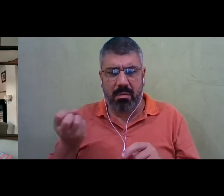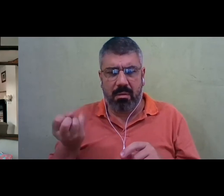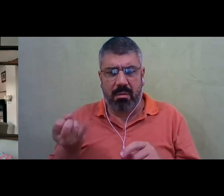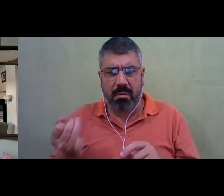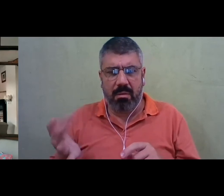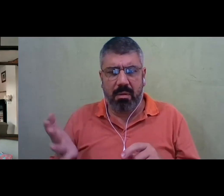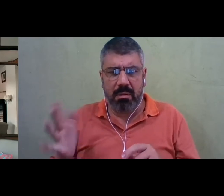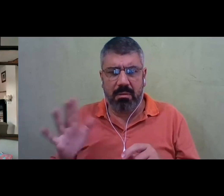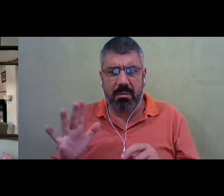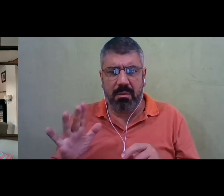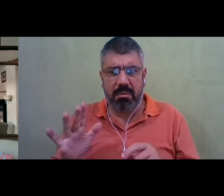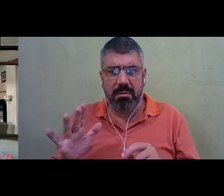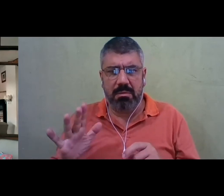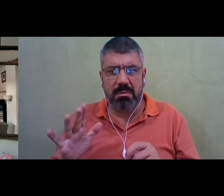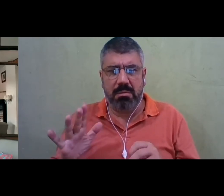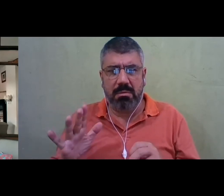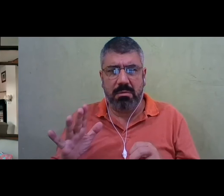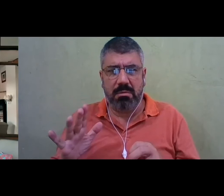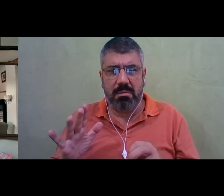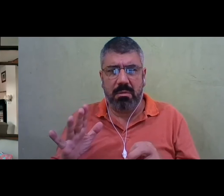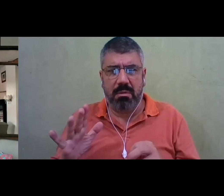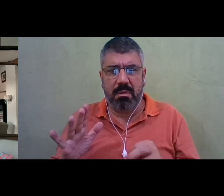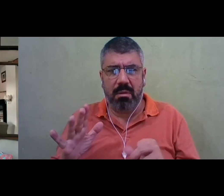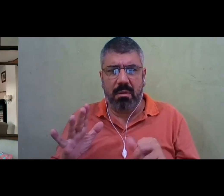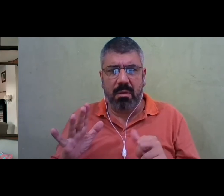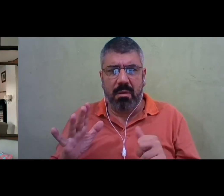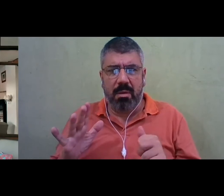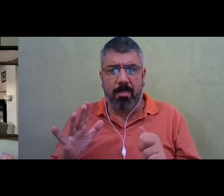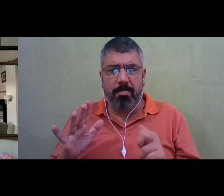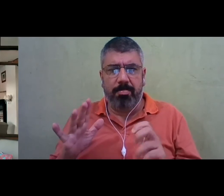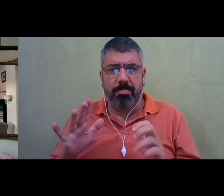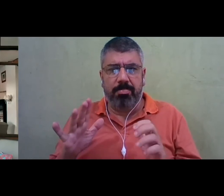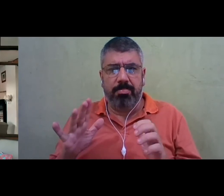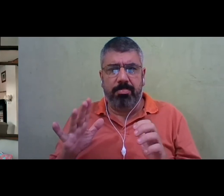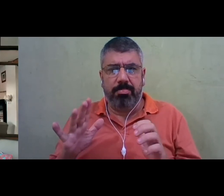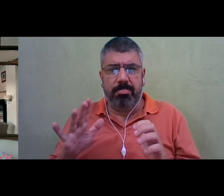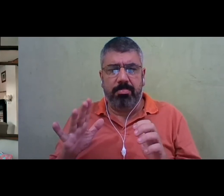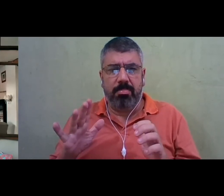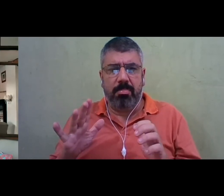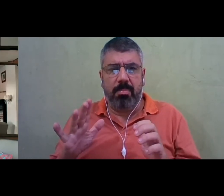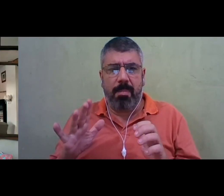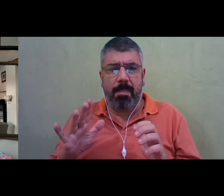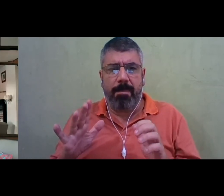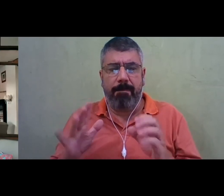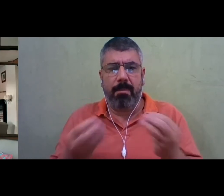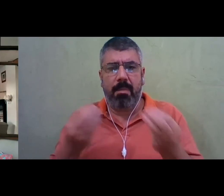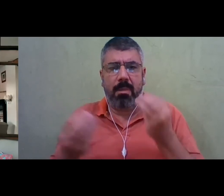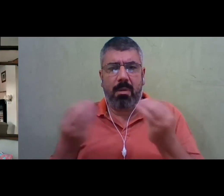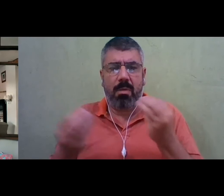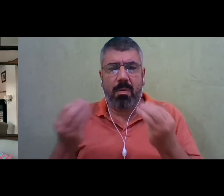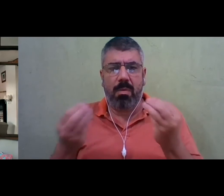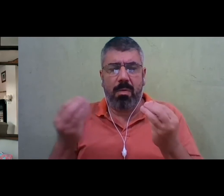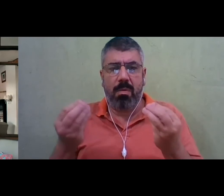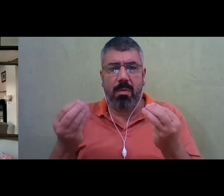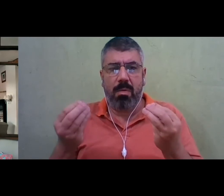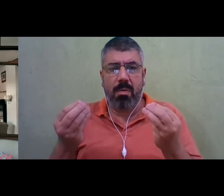about. Yeah, either that or they've found a Latin word for agency. I don't know, that may be Greek. They've